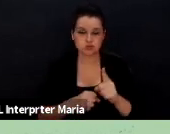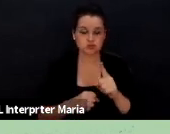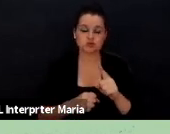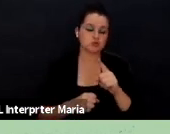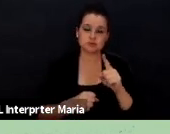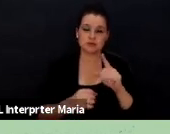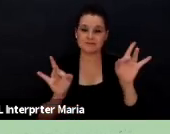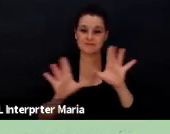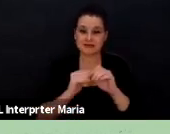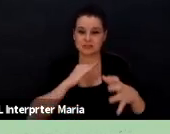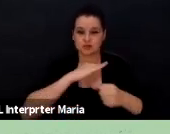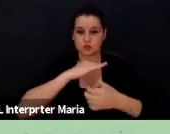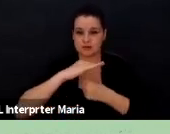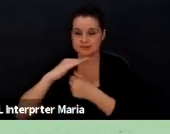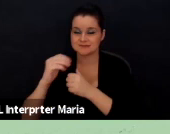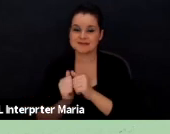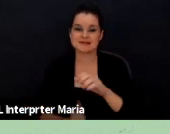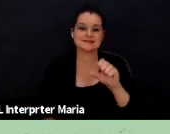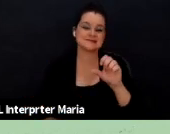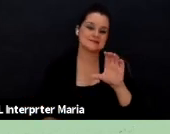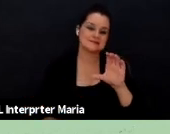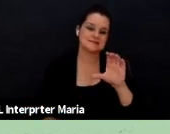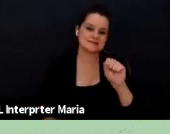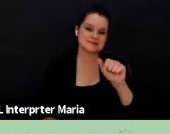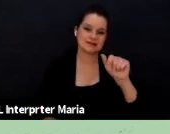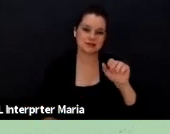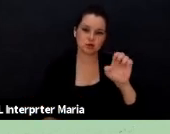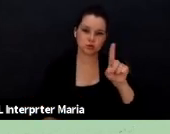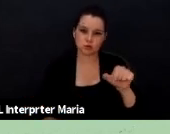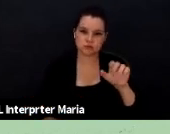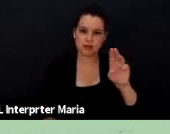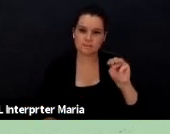is Santa Cruz and Monterey counties in California. Thank you, Deborah.